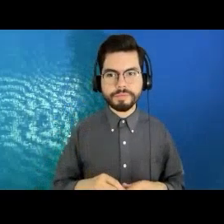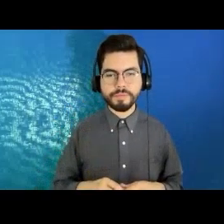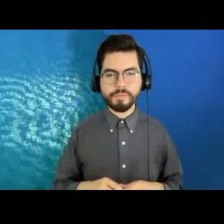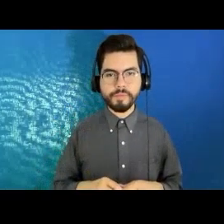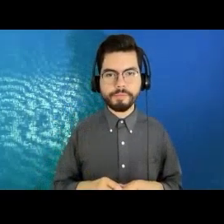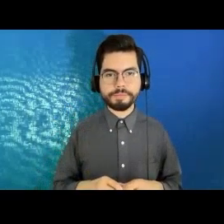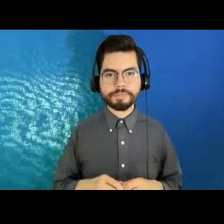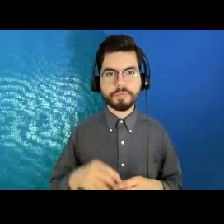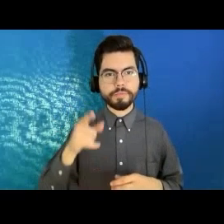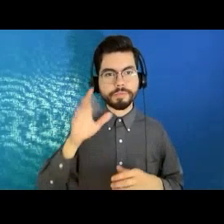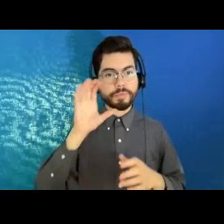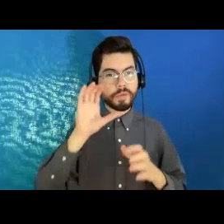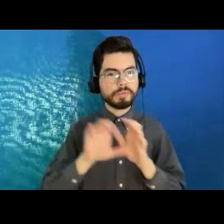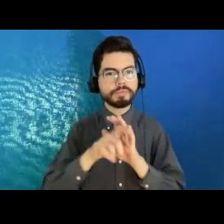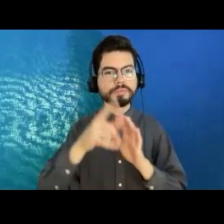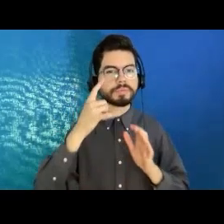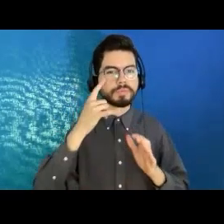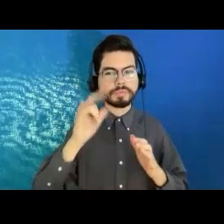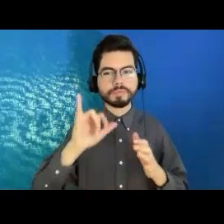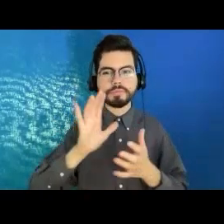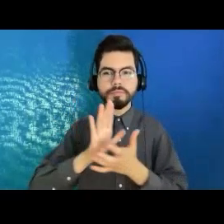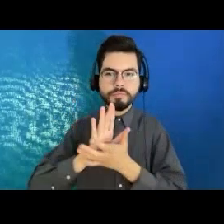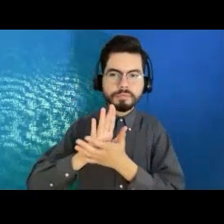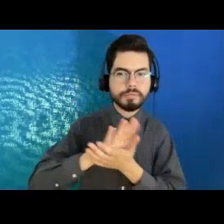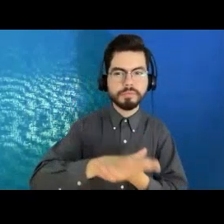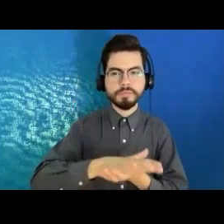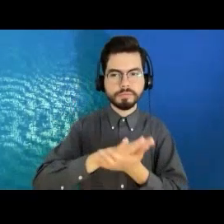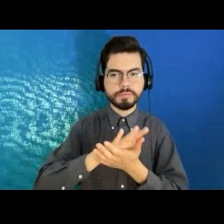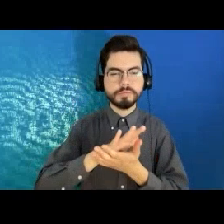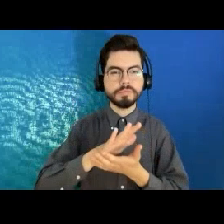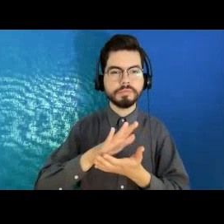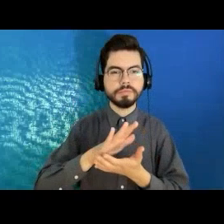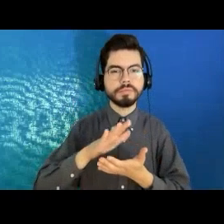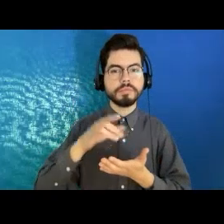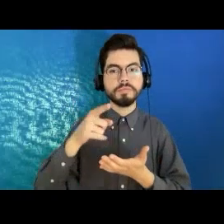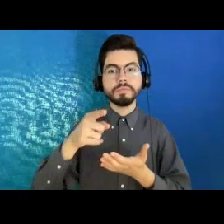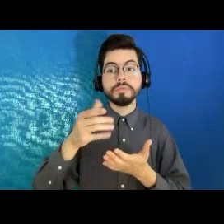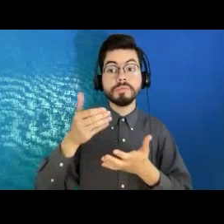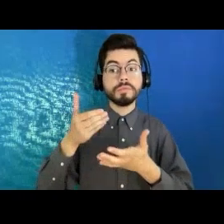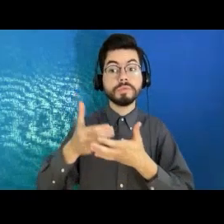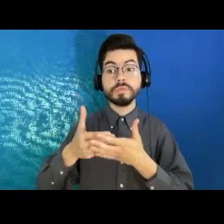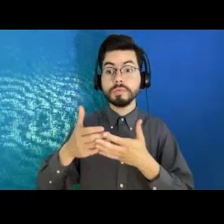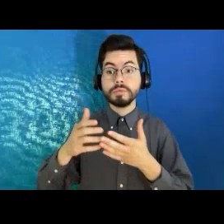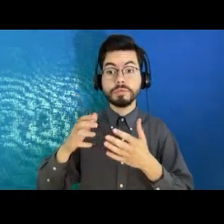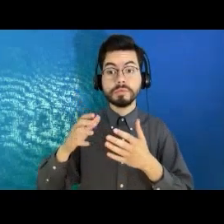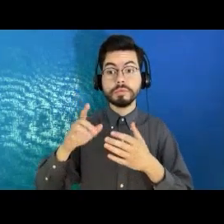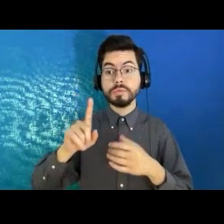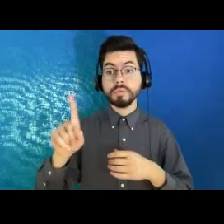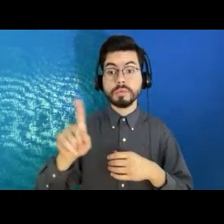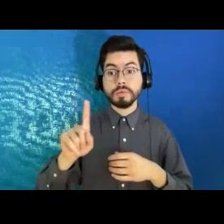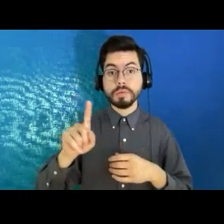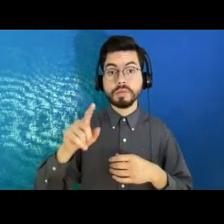And that's a picture of what it looks like in the press, and the closest population to us is around Cody.